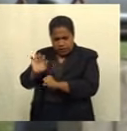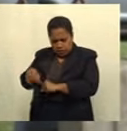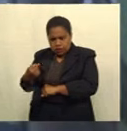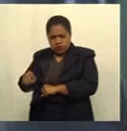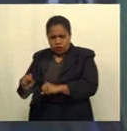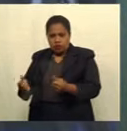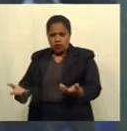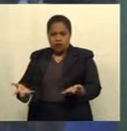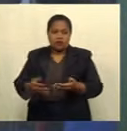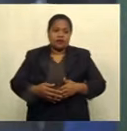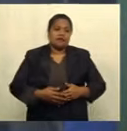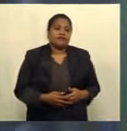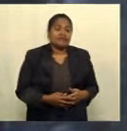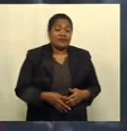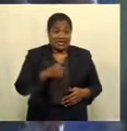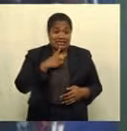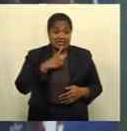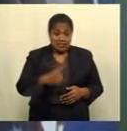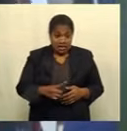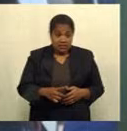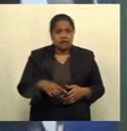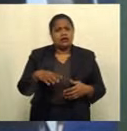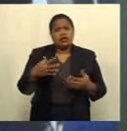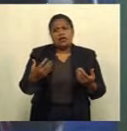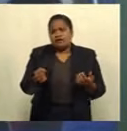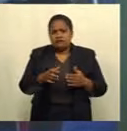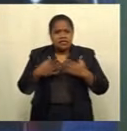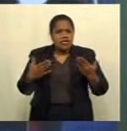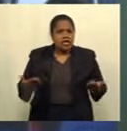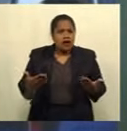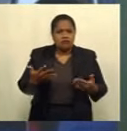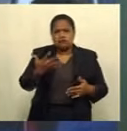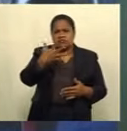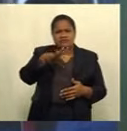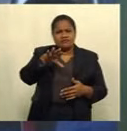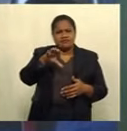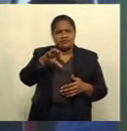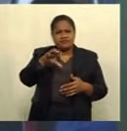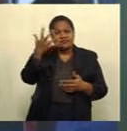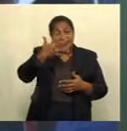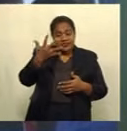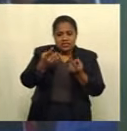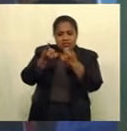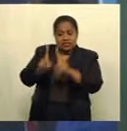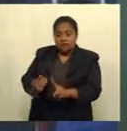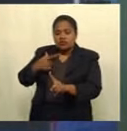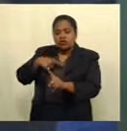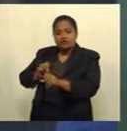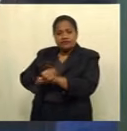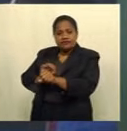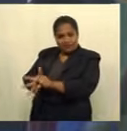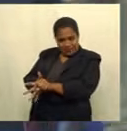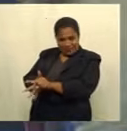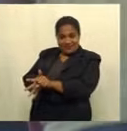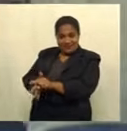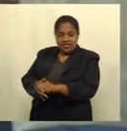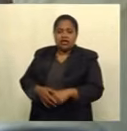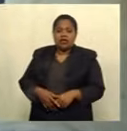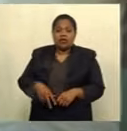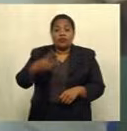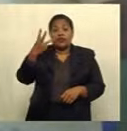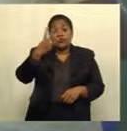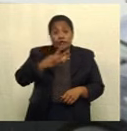was COVID-19. He says there have now been 15 deaths due to the virus in Fiji, with 13 of these